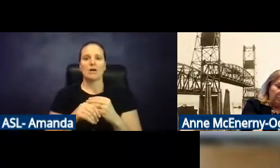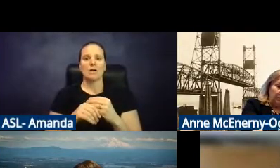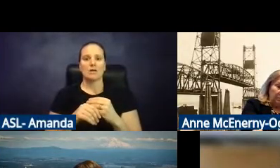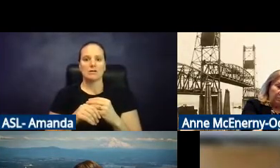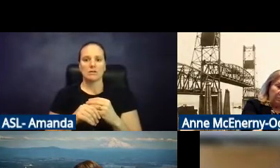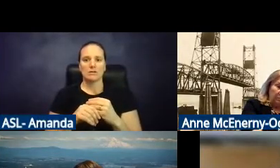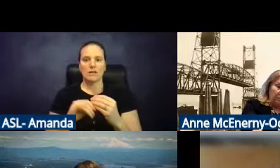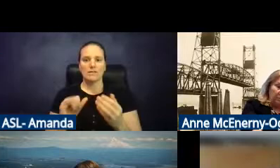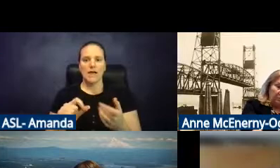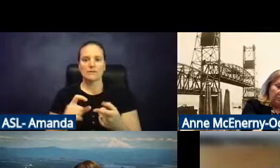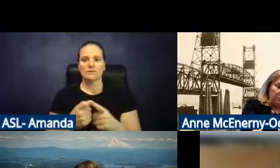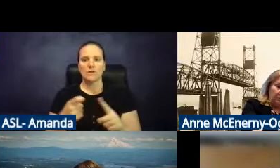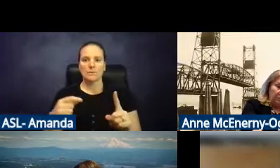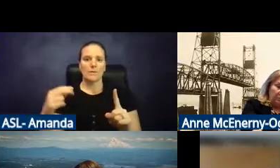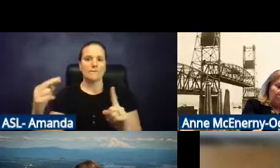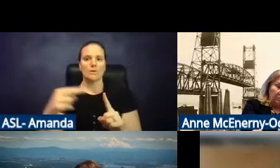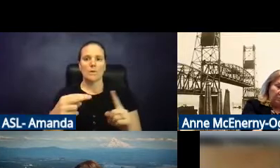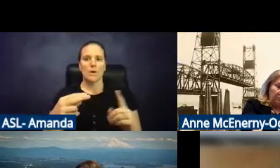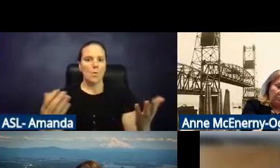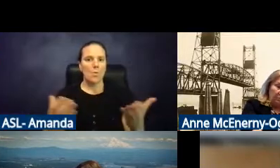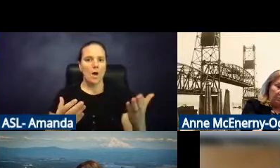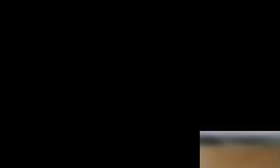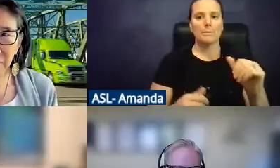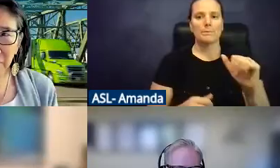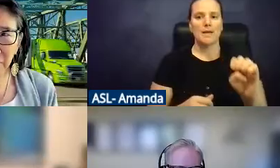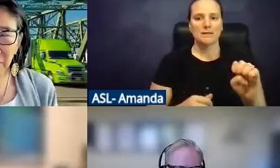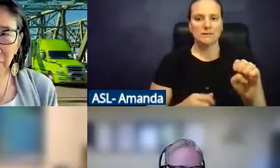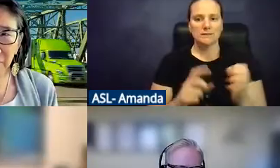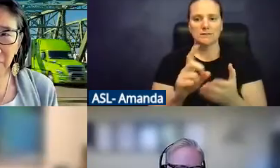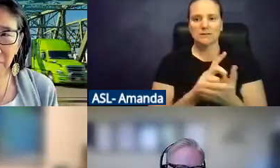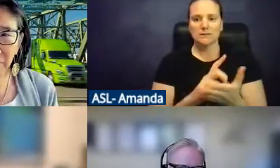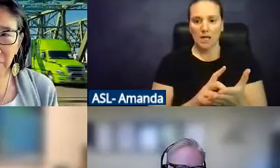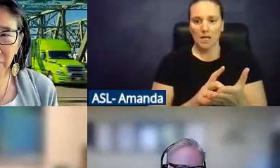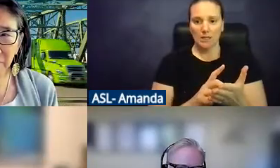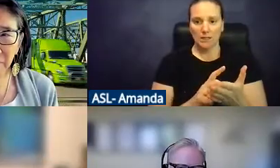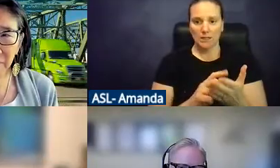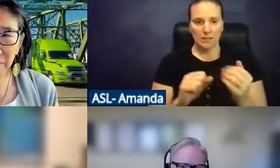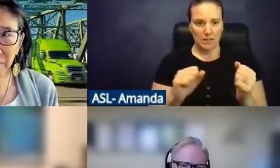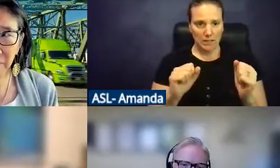from a standpoint of what are those base design elements, and can we